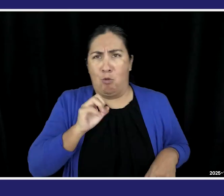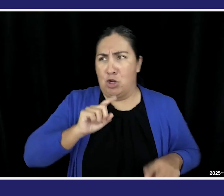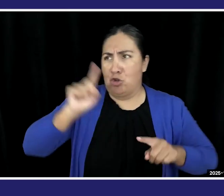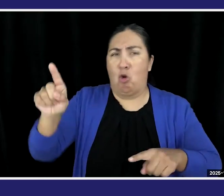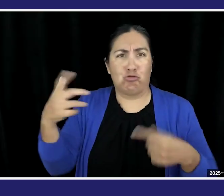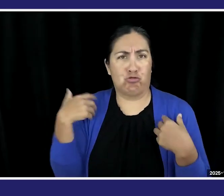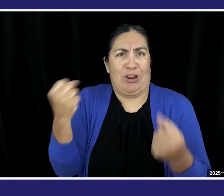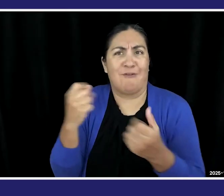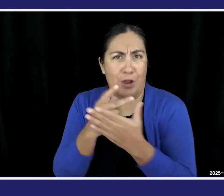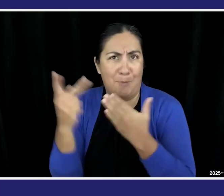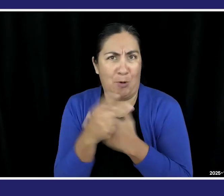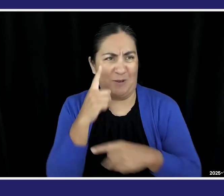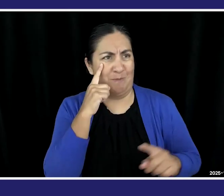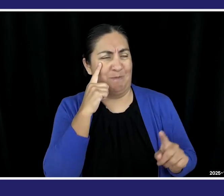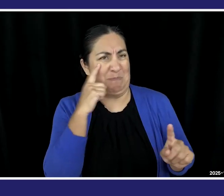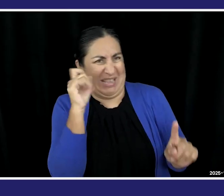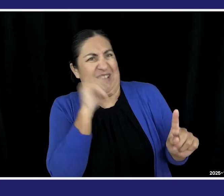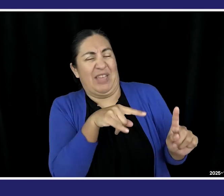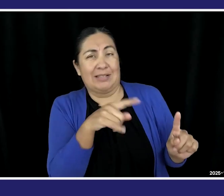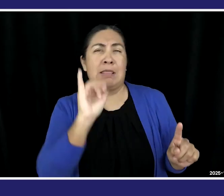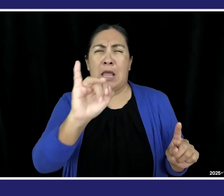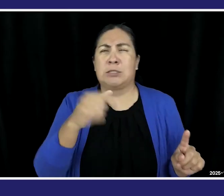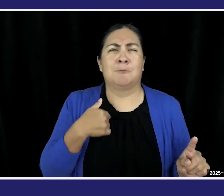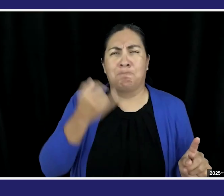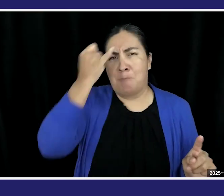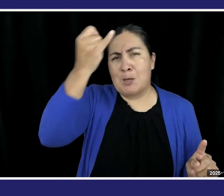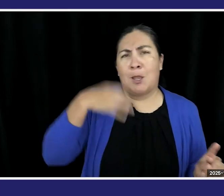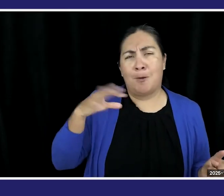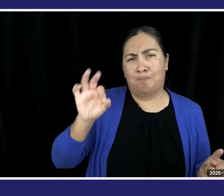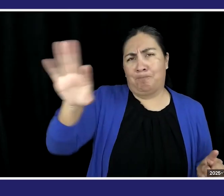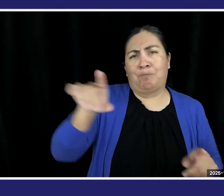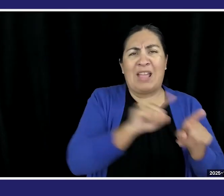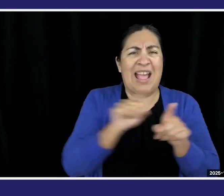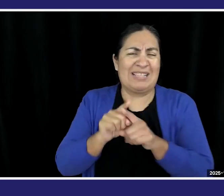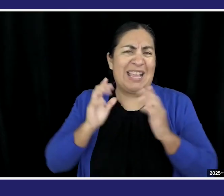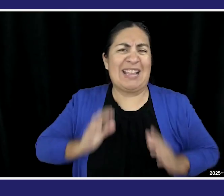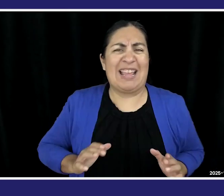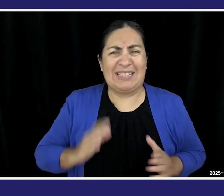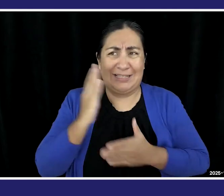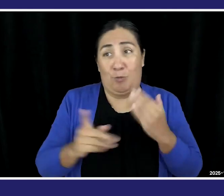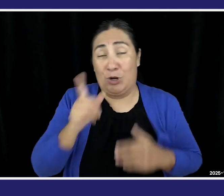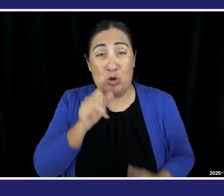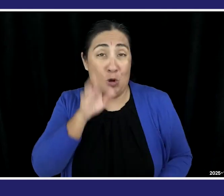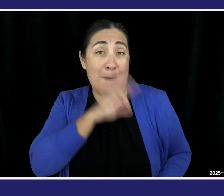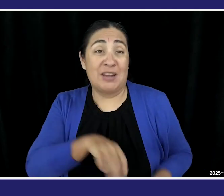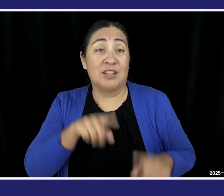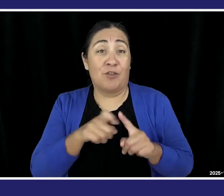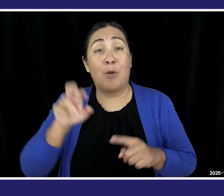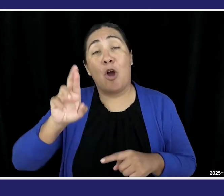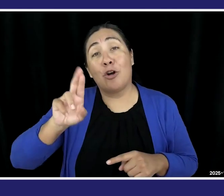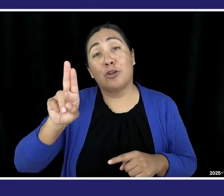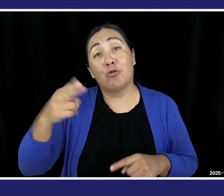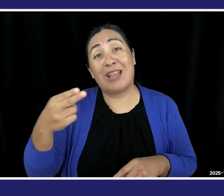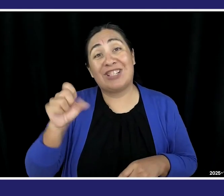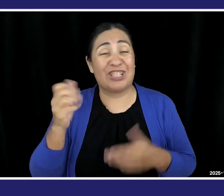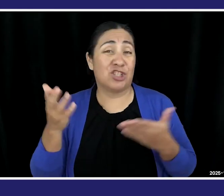So that's just a small idea that I'd like to plant as a client and as somebody that benefits from our UHS services. Thank